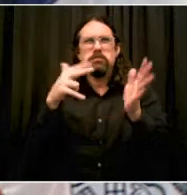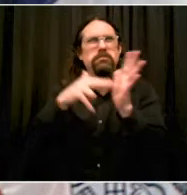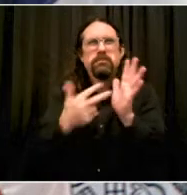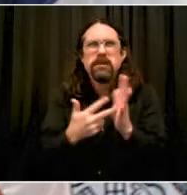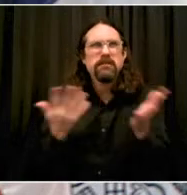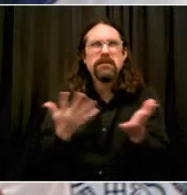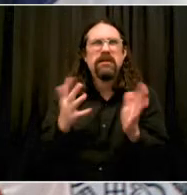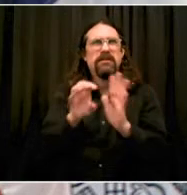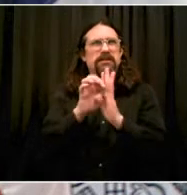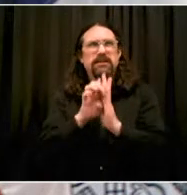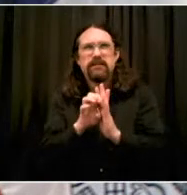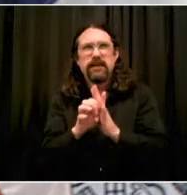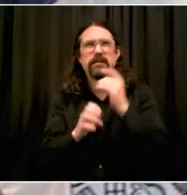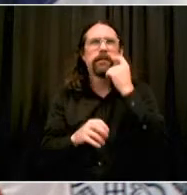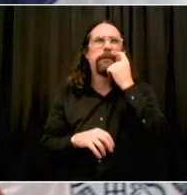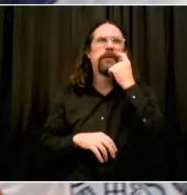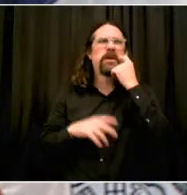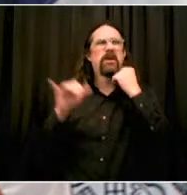question, Rich.